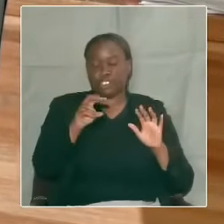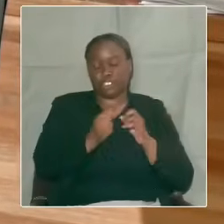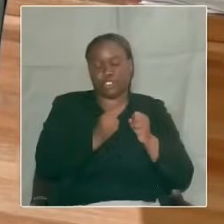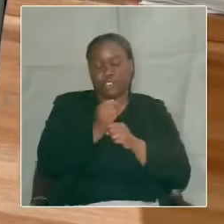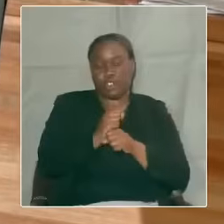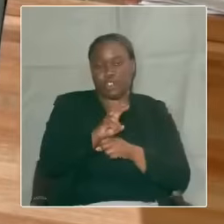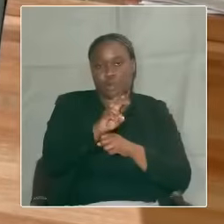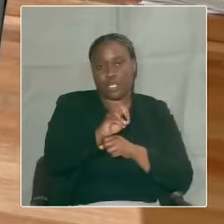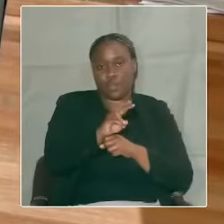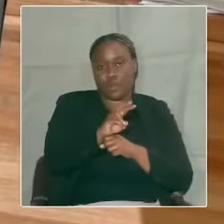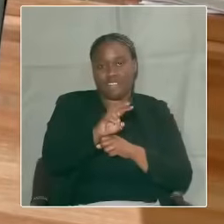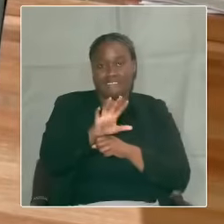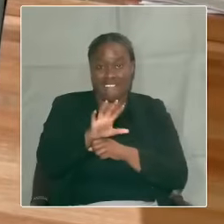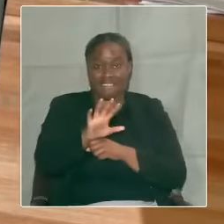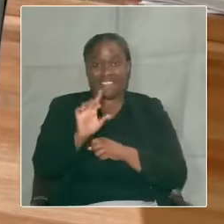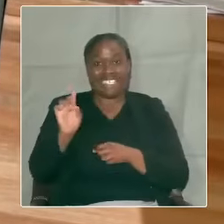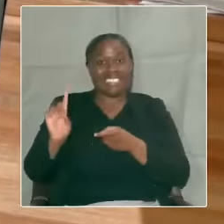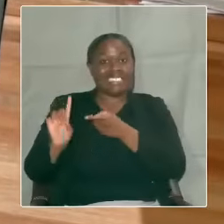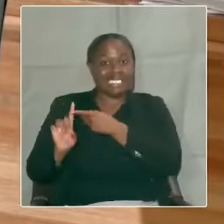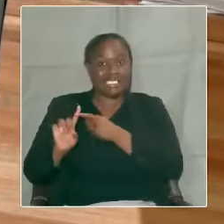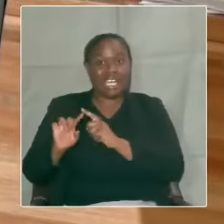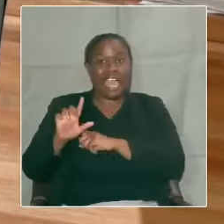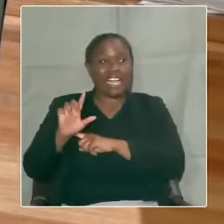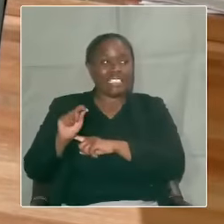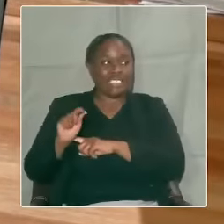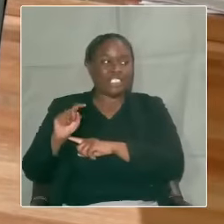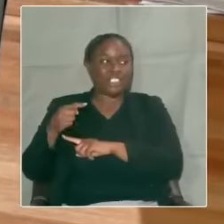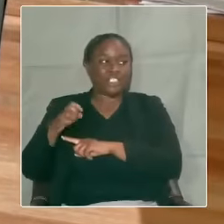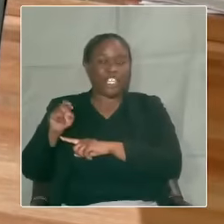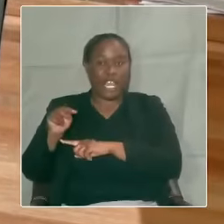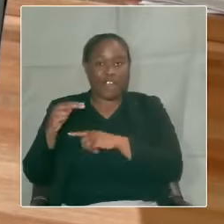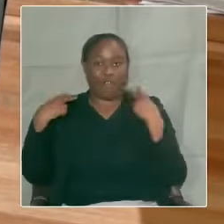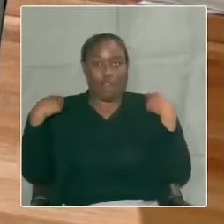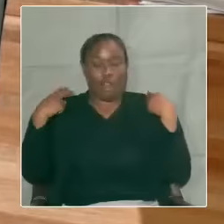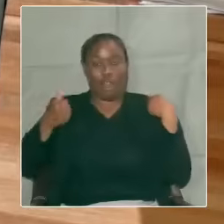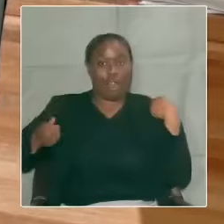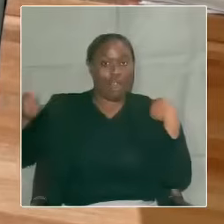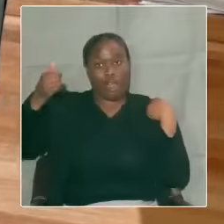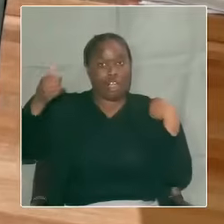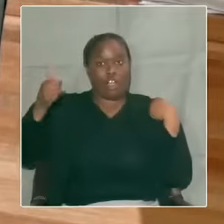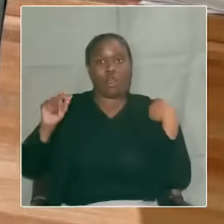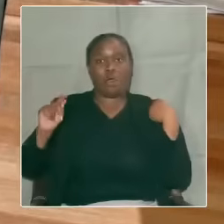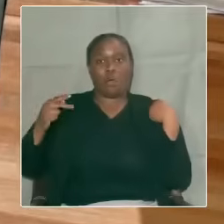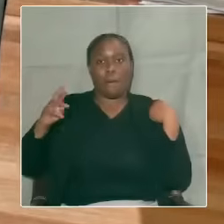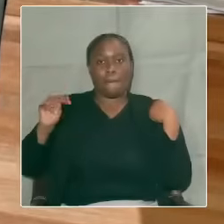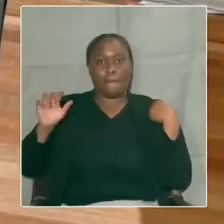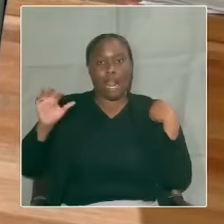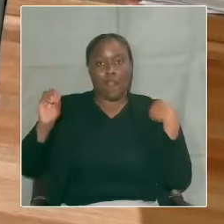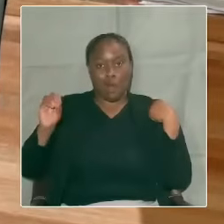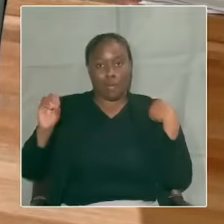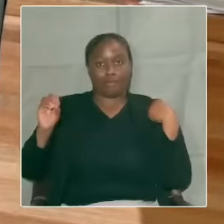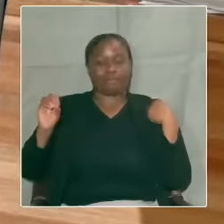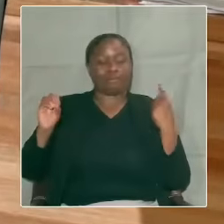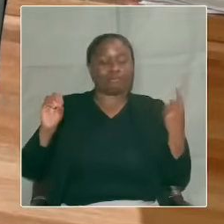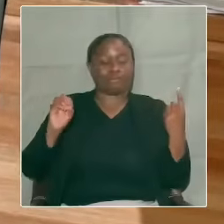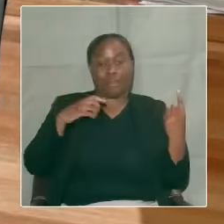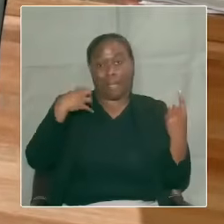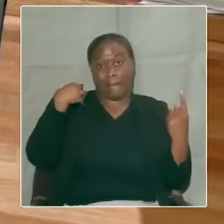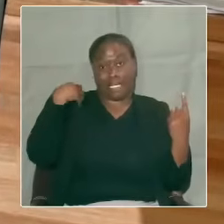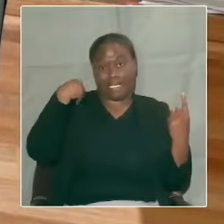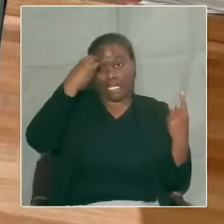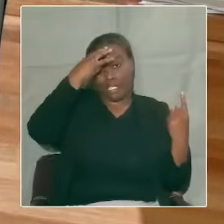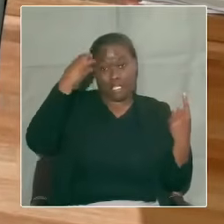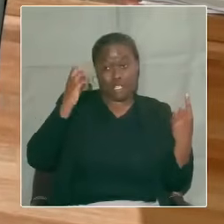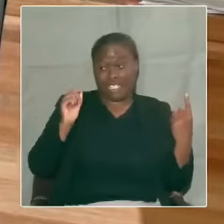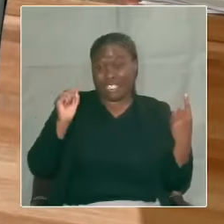Lieutenant General Khumalo presented the PKTT's successes to Minister Senzo Mchunu in an